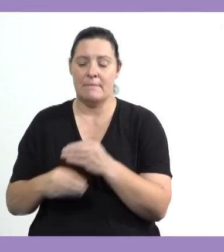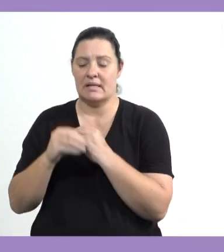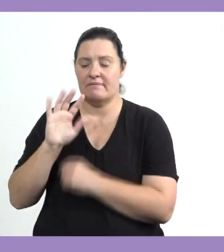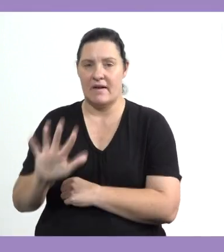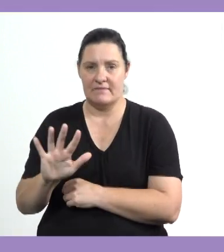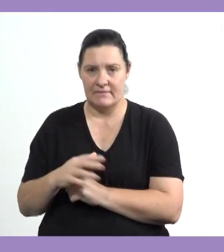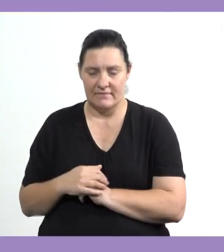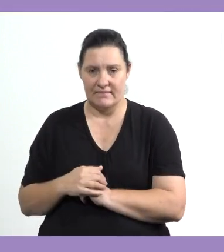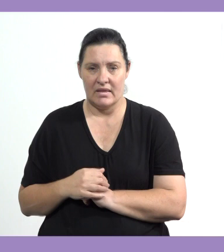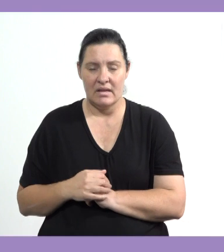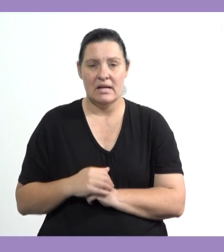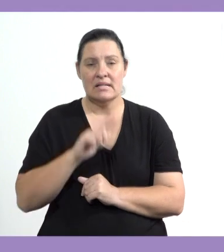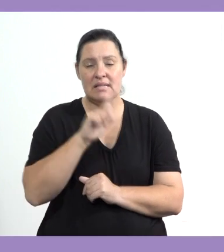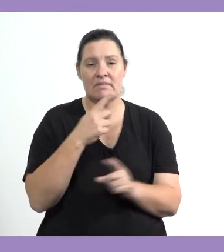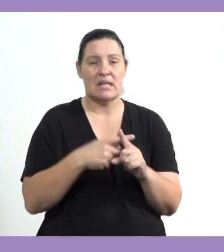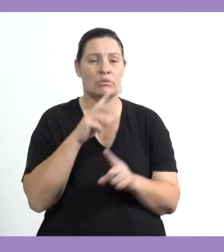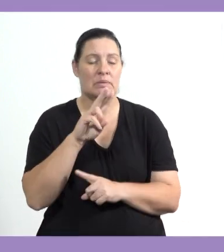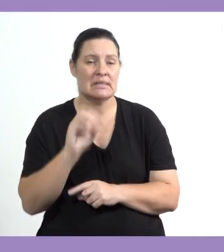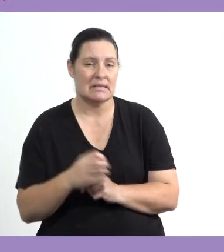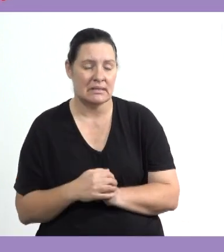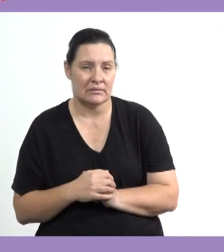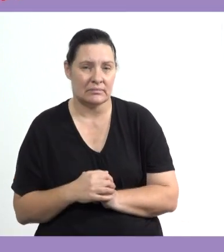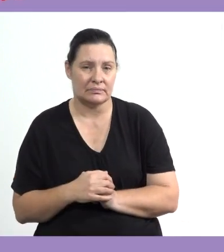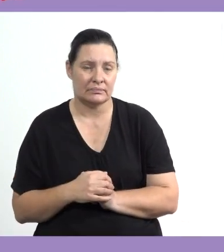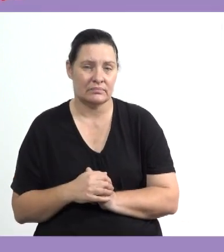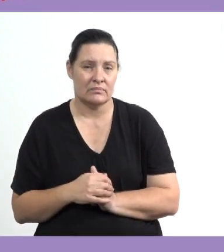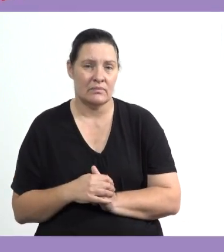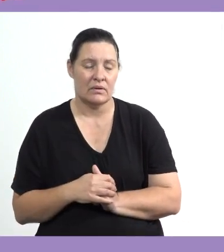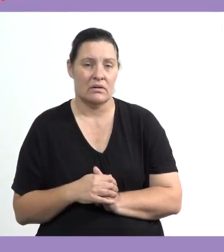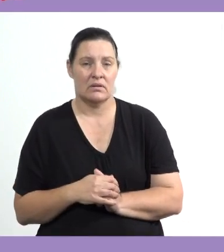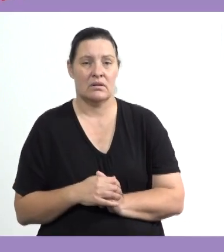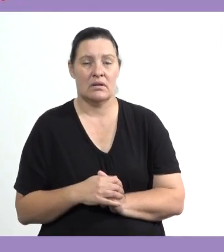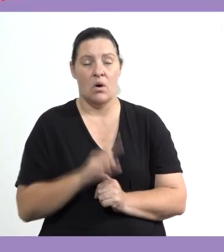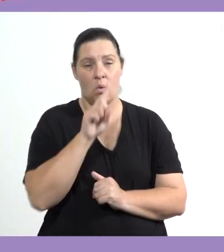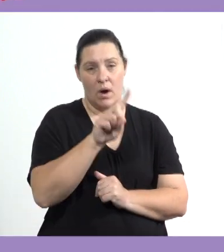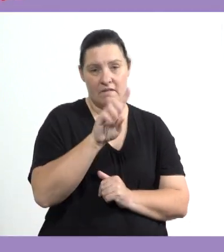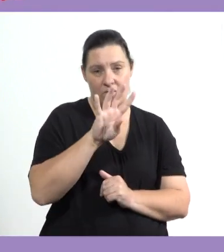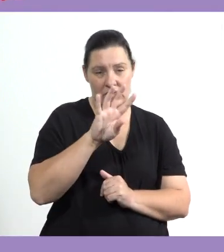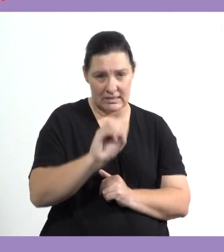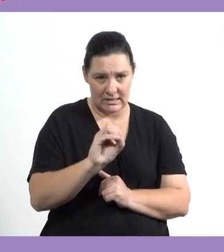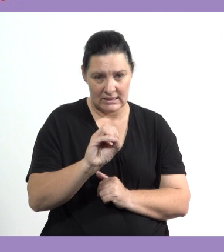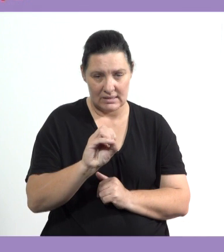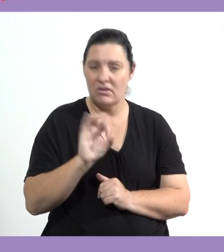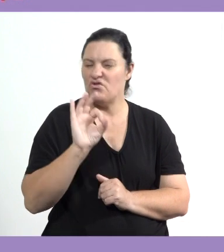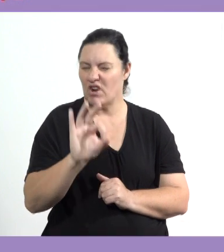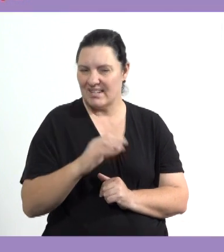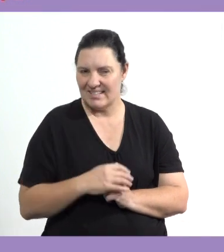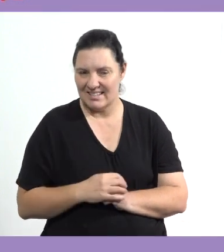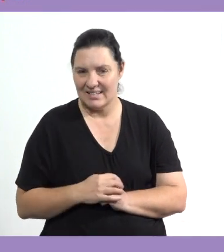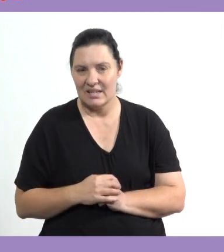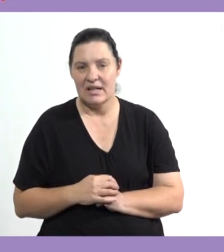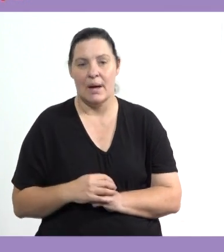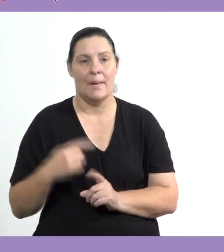add 5. So what is 7 multiplied by 20? If you are thinking of 140, you